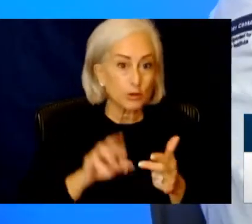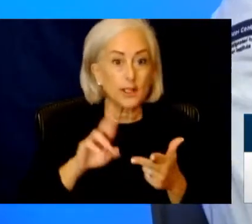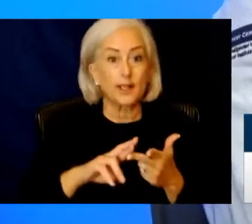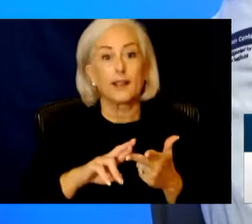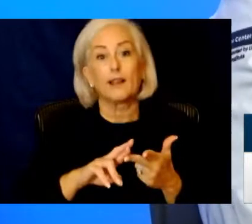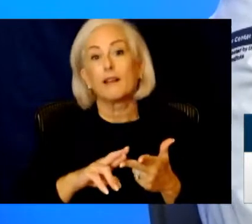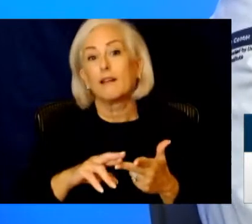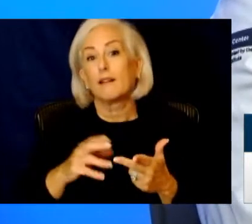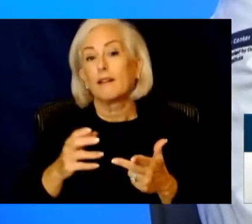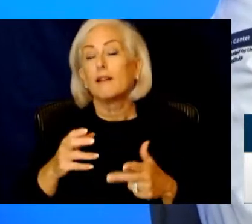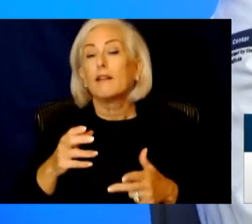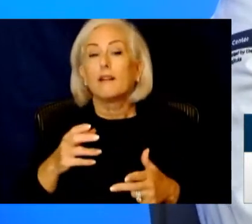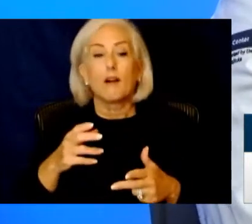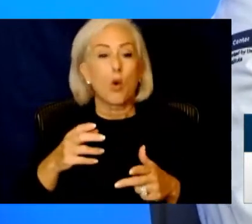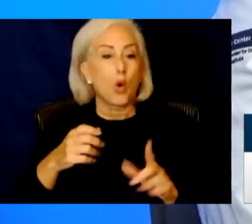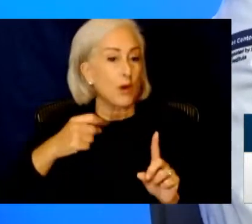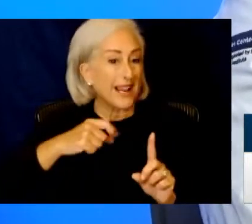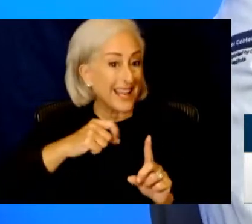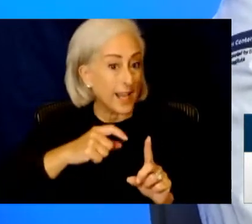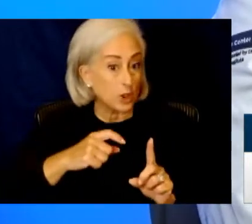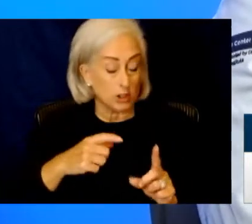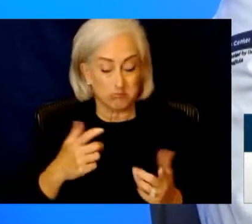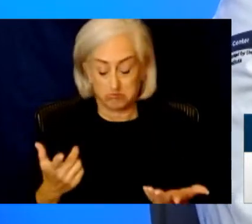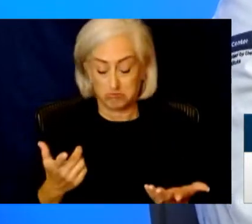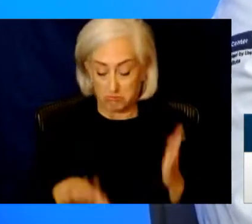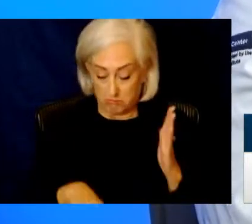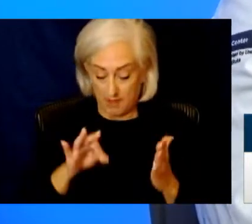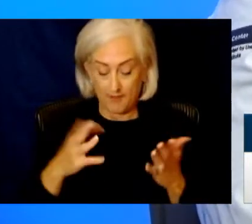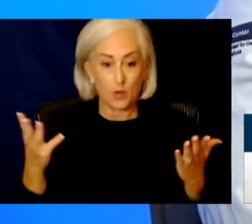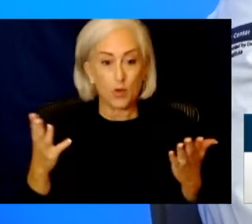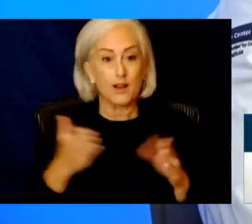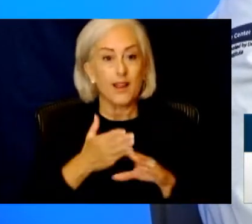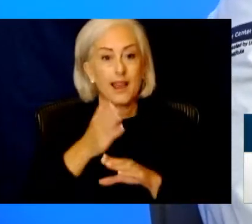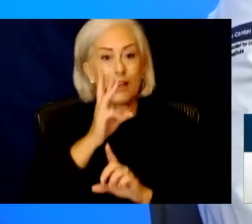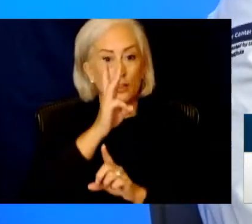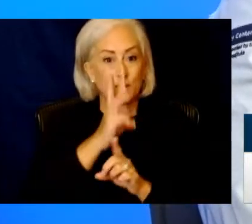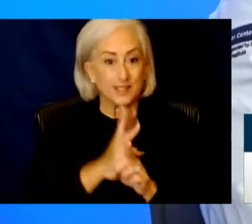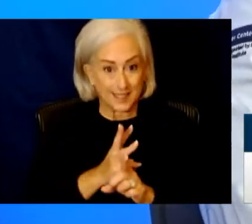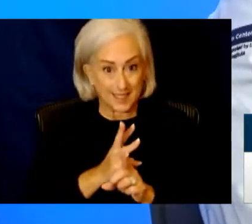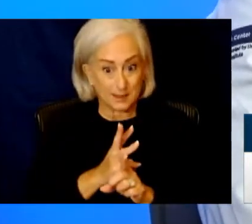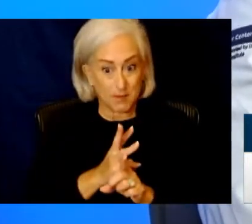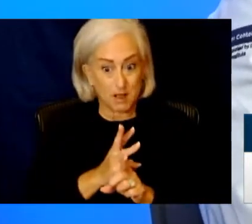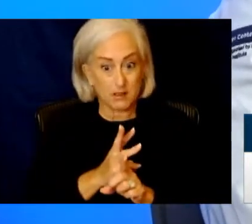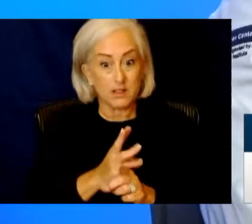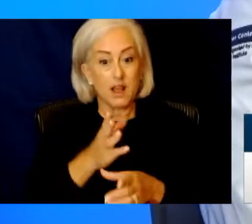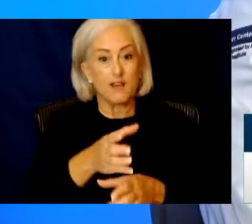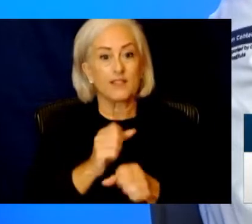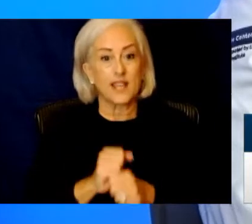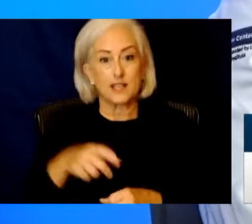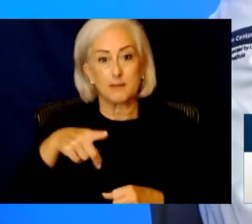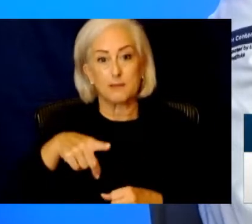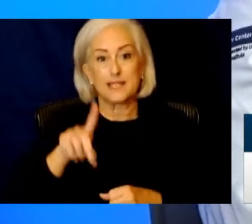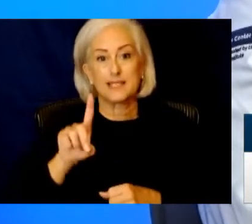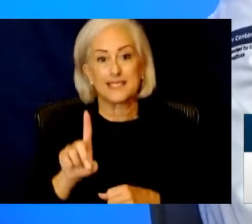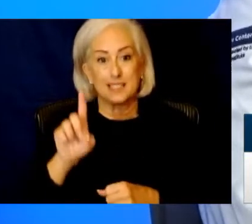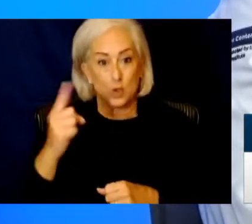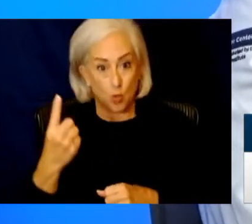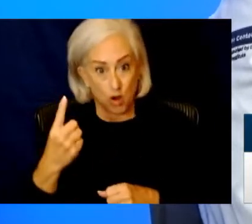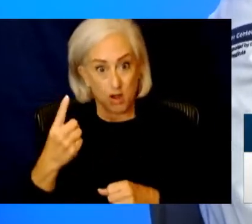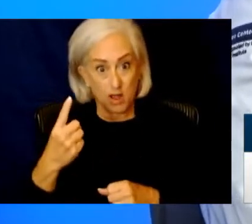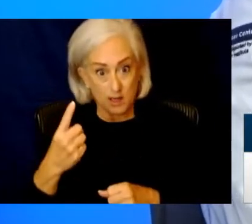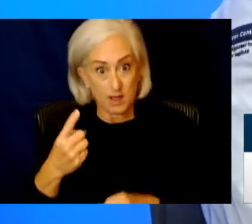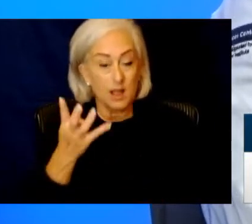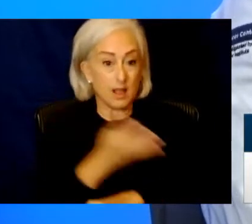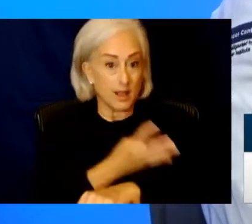months of the PD-1 inhibitor, they found that 100% of the patients achieved complete